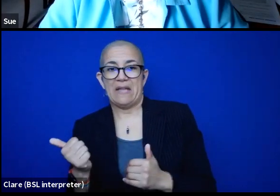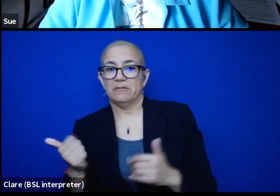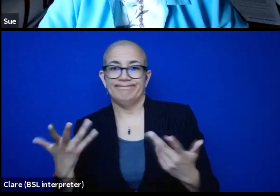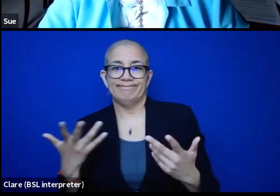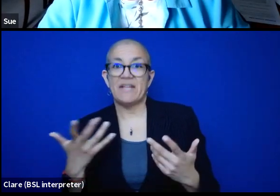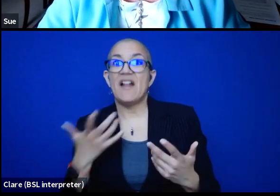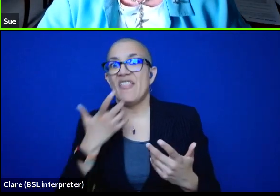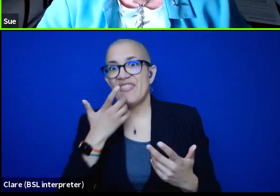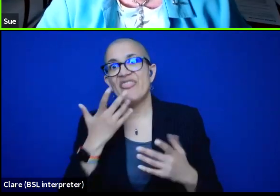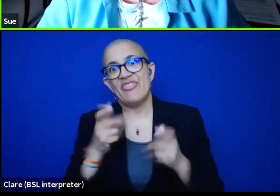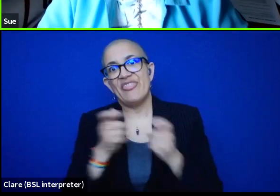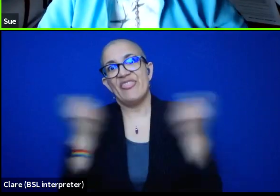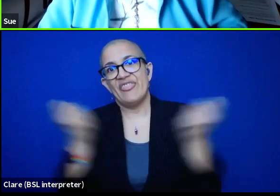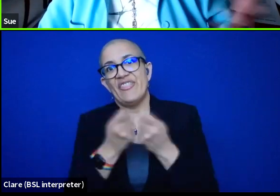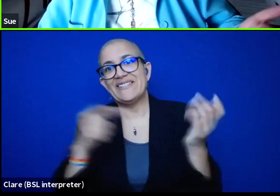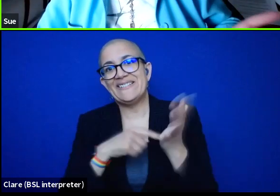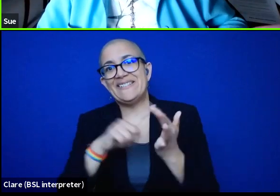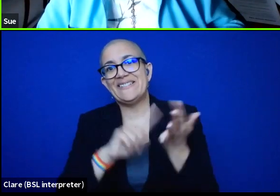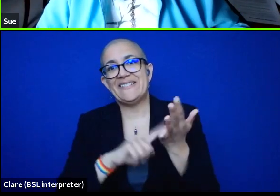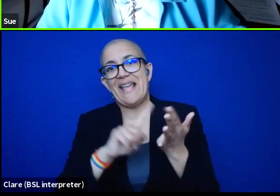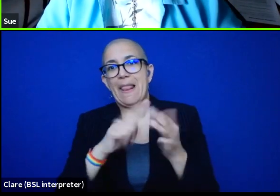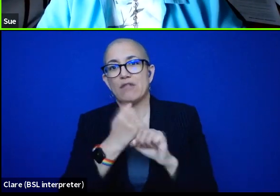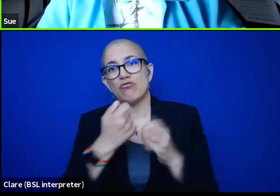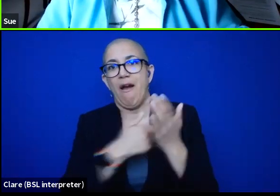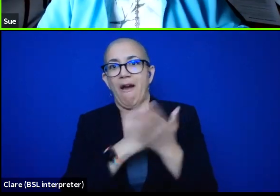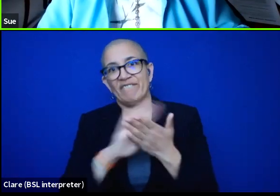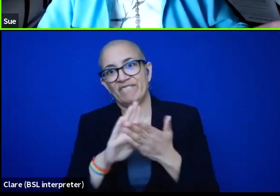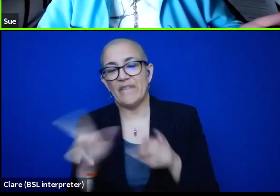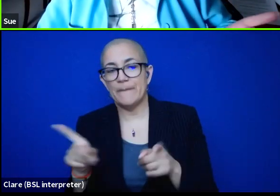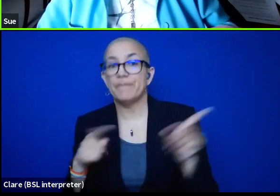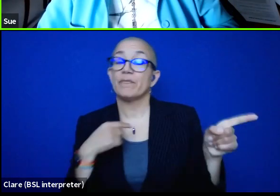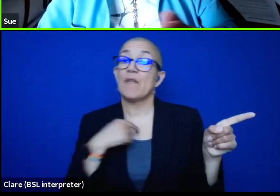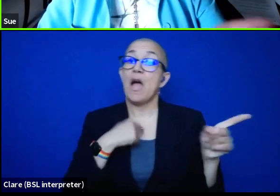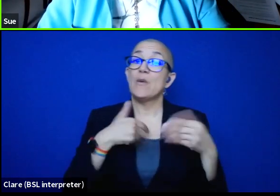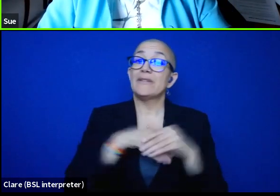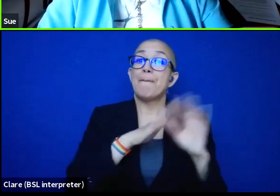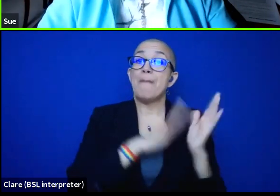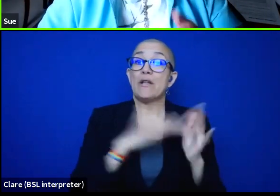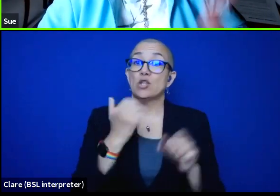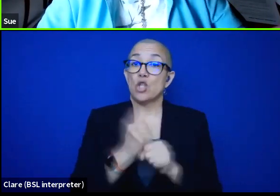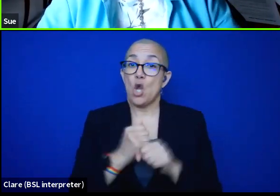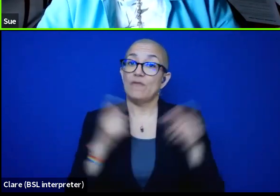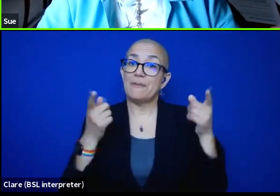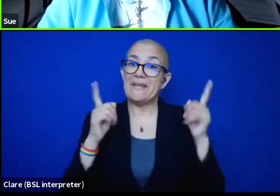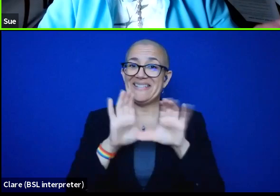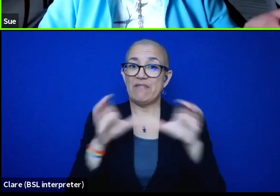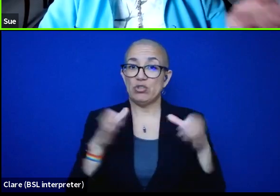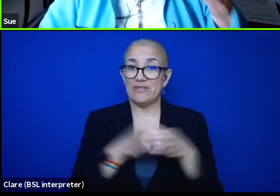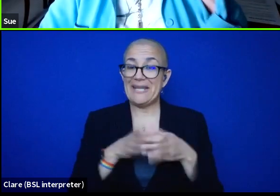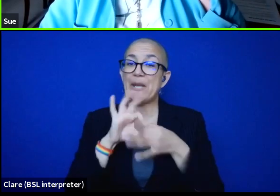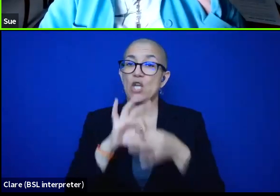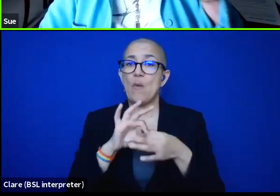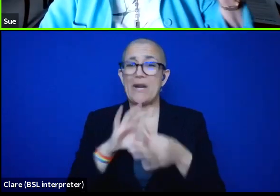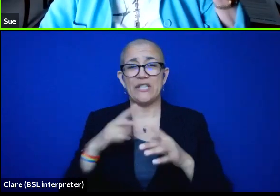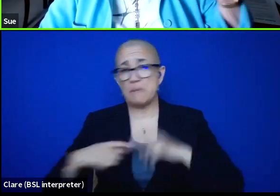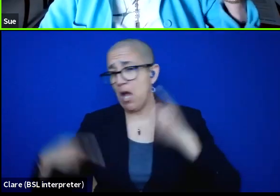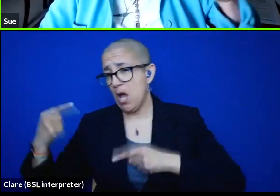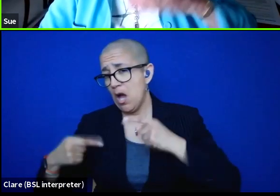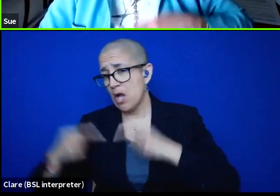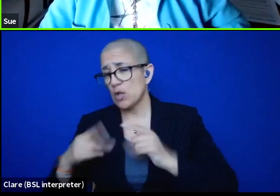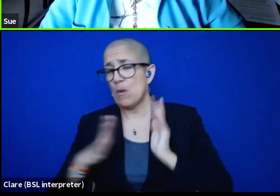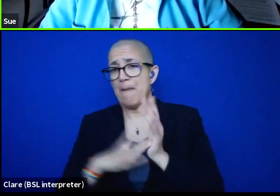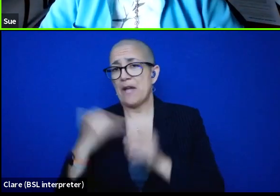does. No, I was in Michael Gove's ministerial team in coalition, and I used to have these arguments with him, I have to say, when he